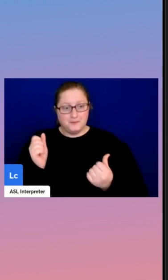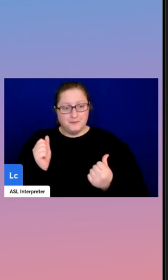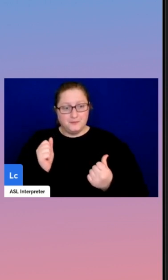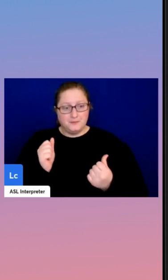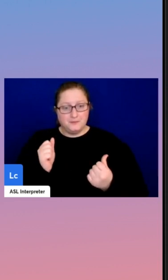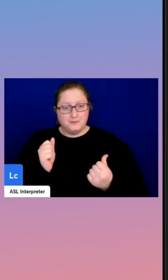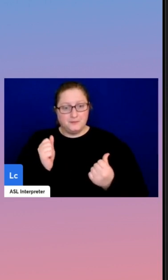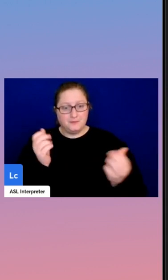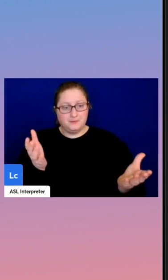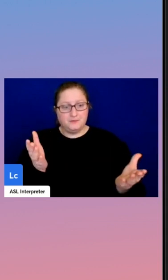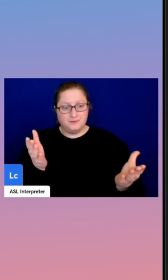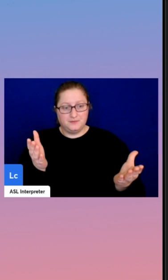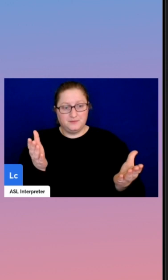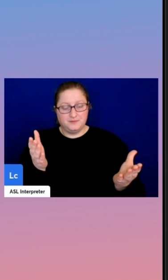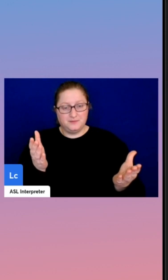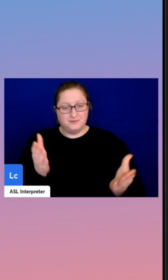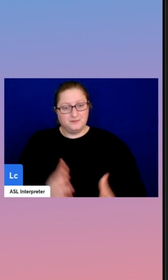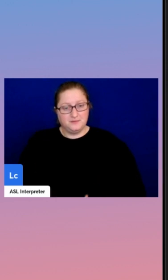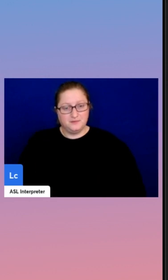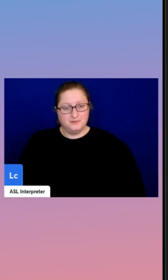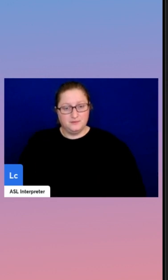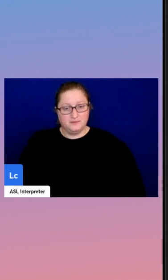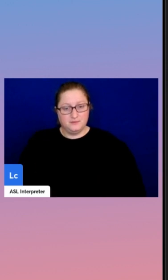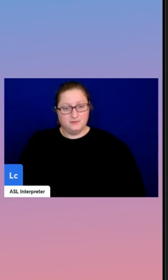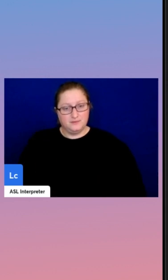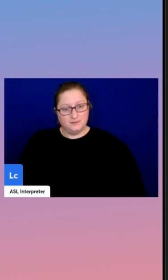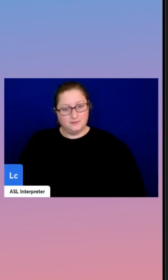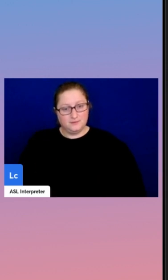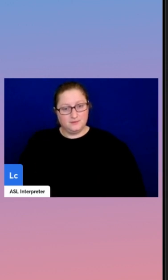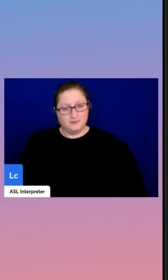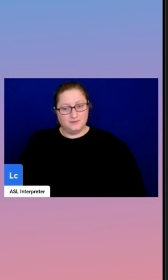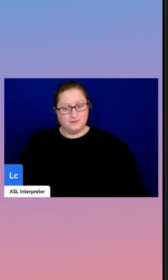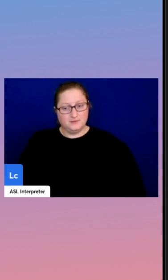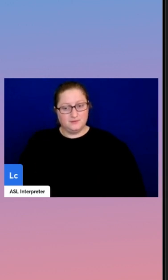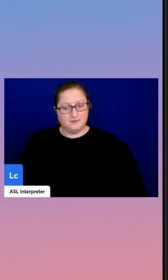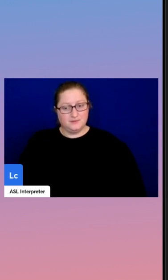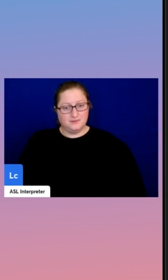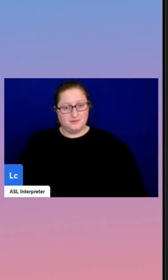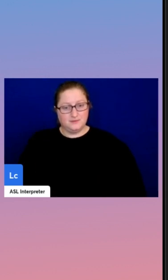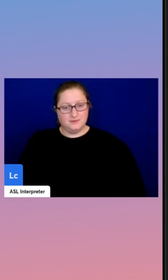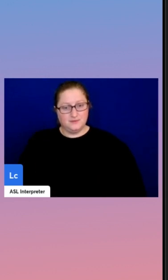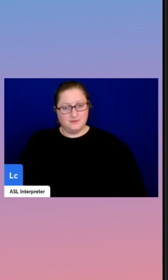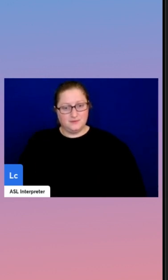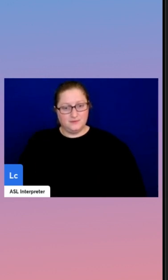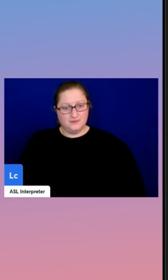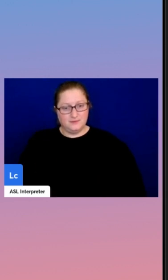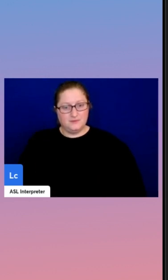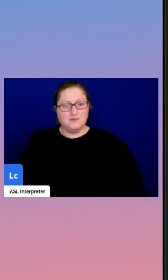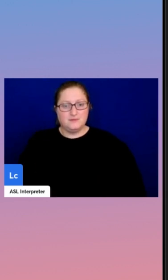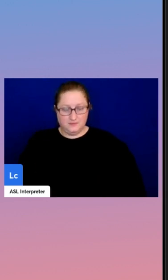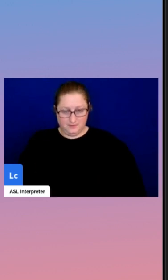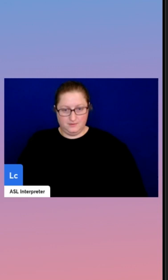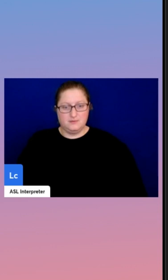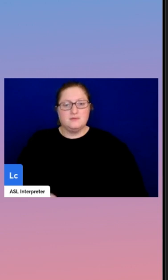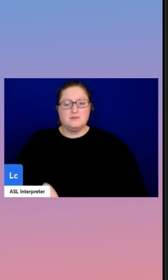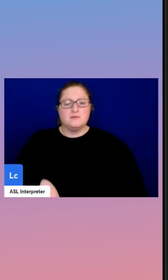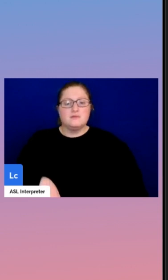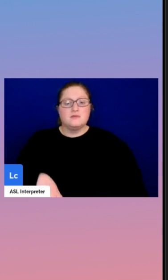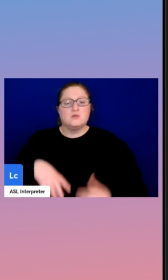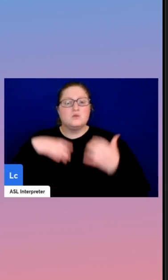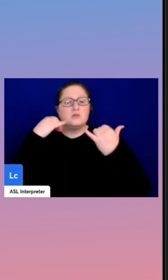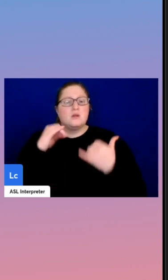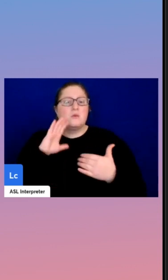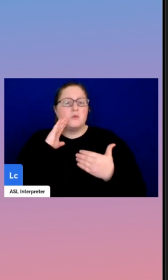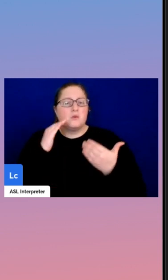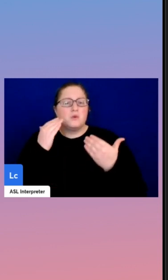to CVE 12345 let's put a dash here, and in this time let's revoke